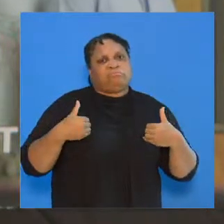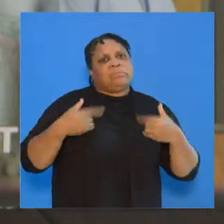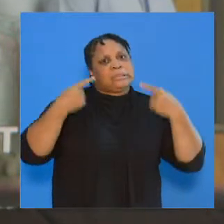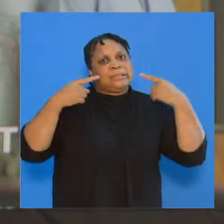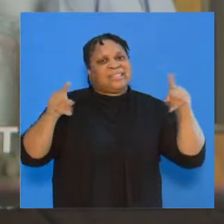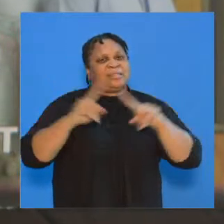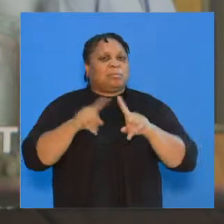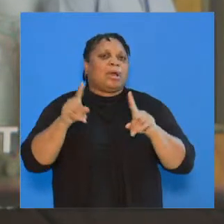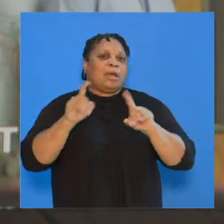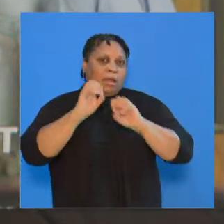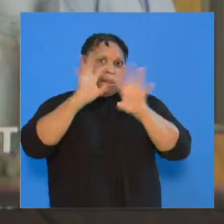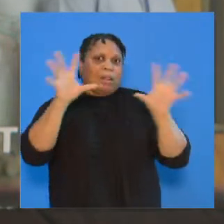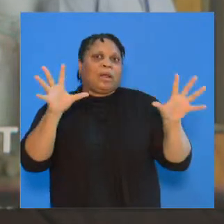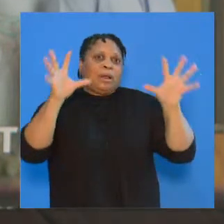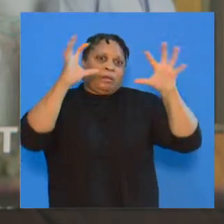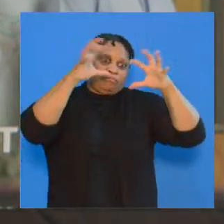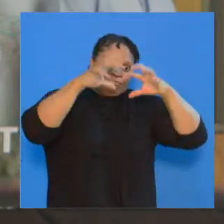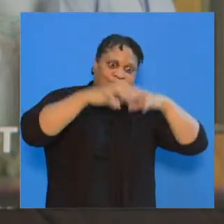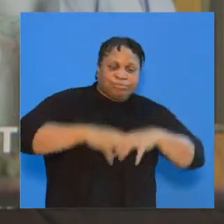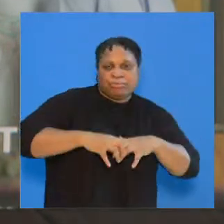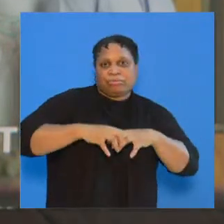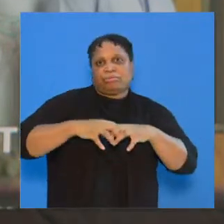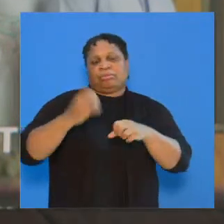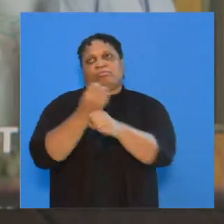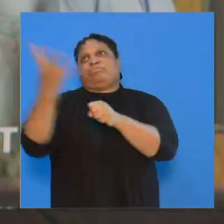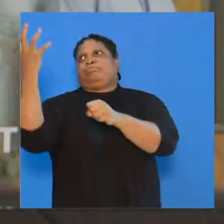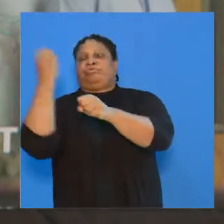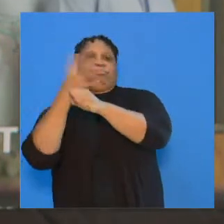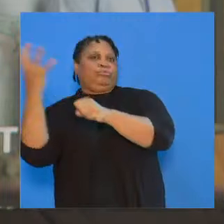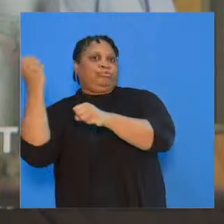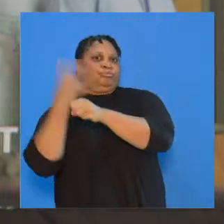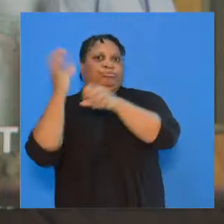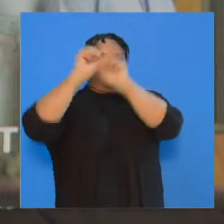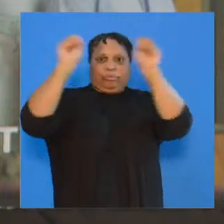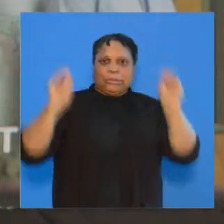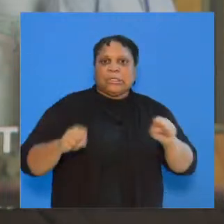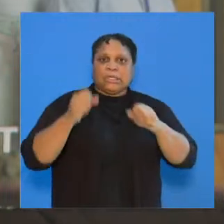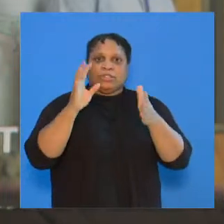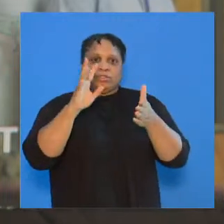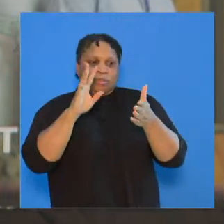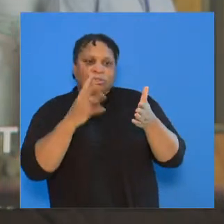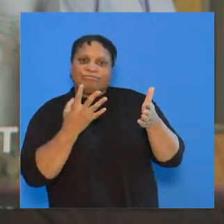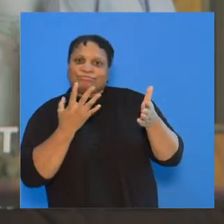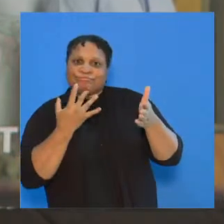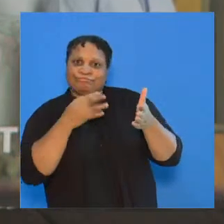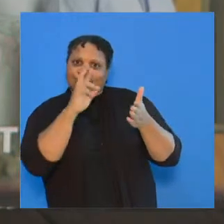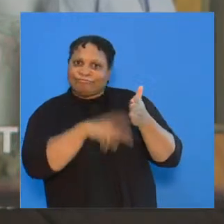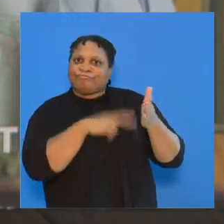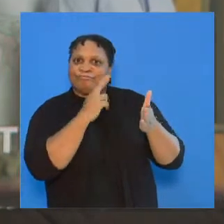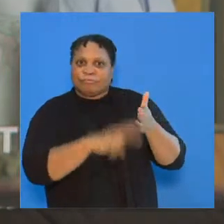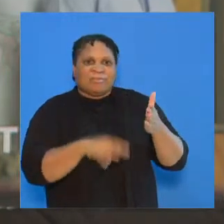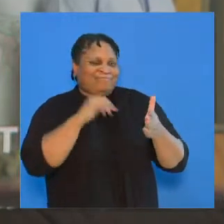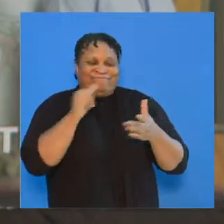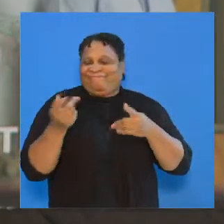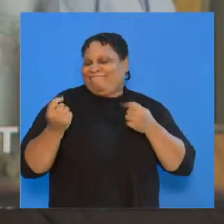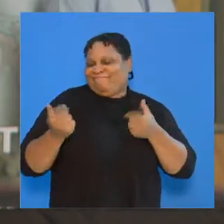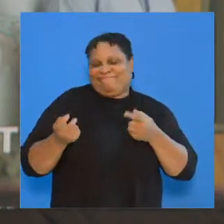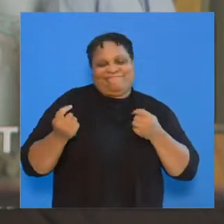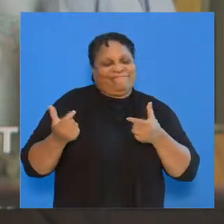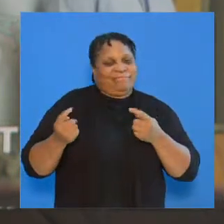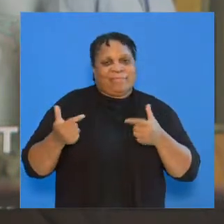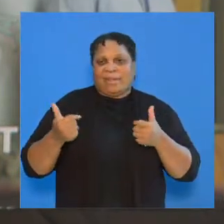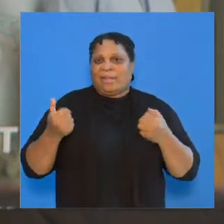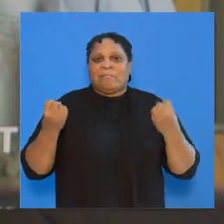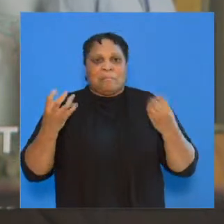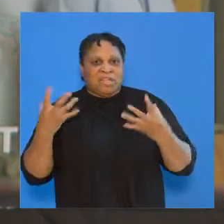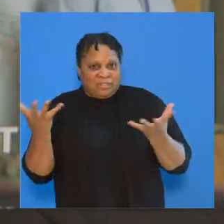that tearing down hundreds of years of systemic racism, privilege, and selfishness will not be as fast as any of us